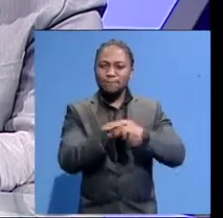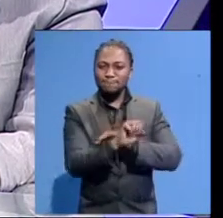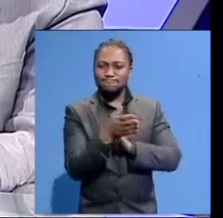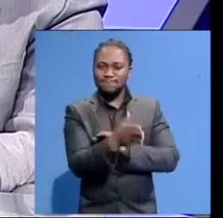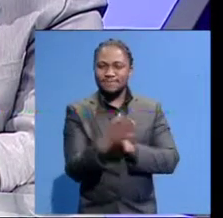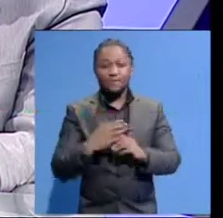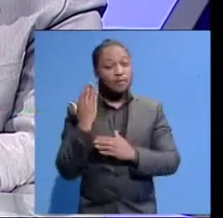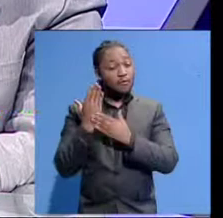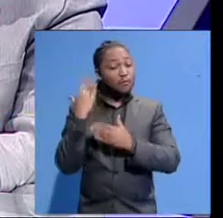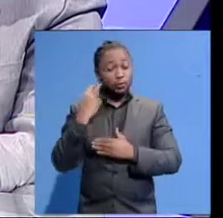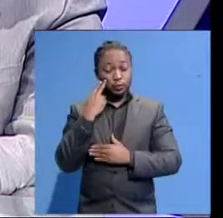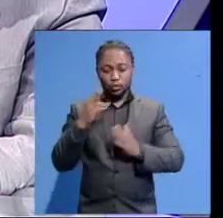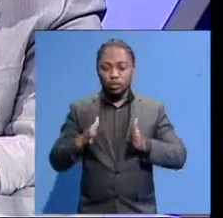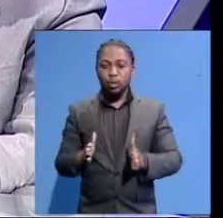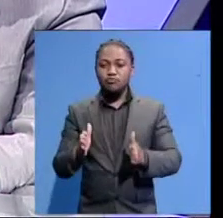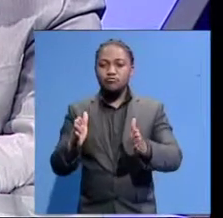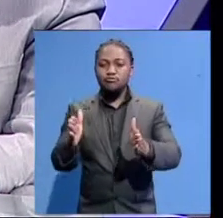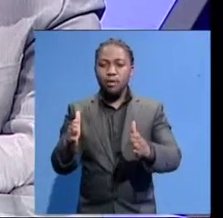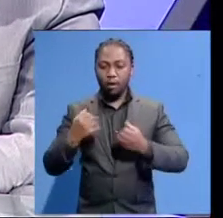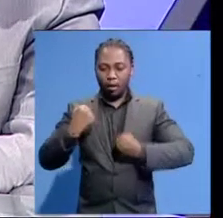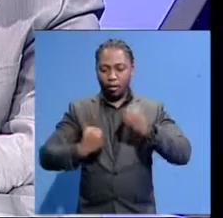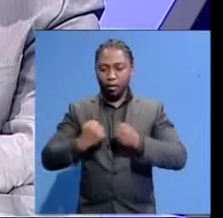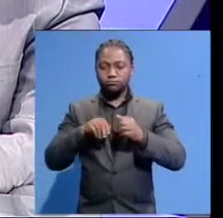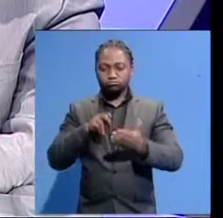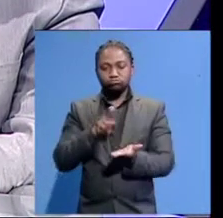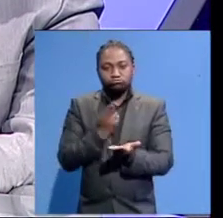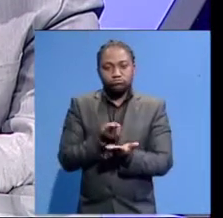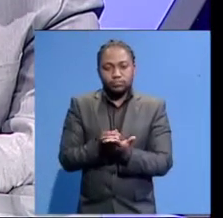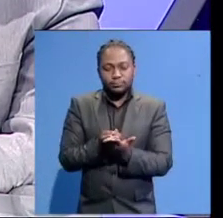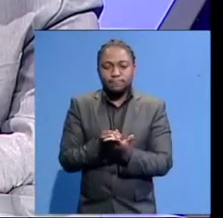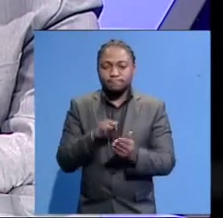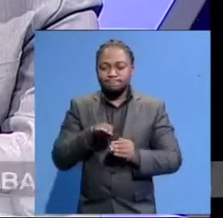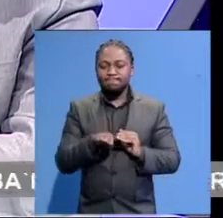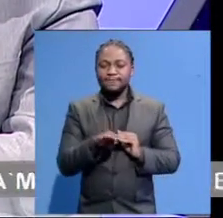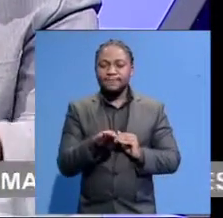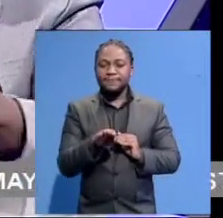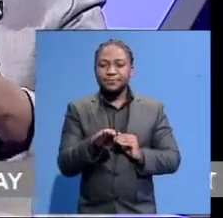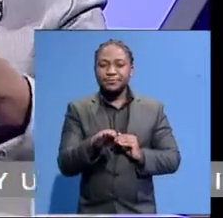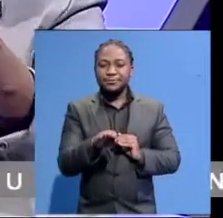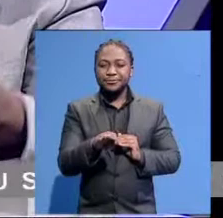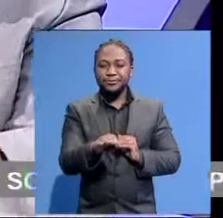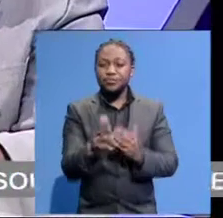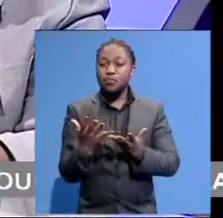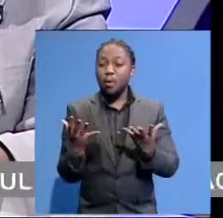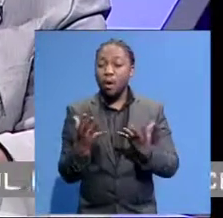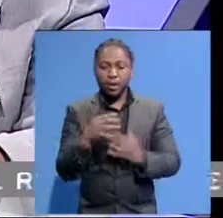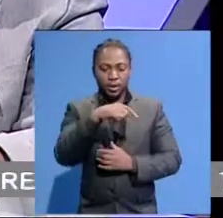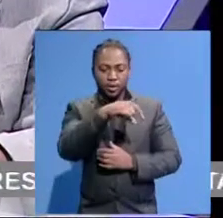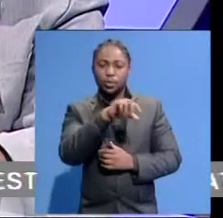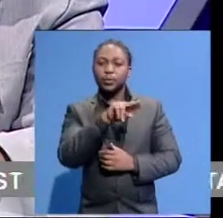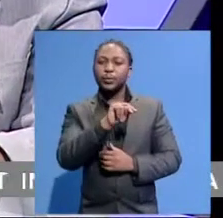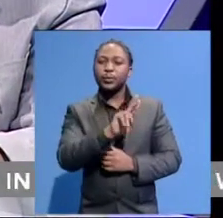driving down the road, taking his remains back to Kunu. And yet, so we'll, as a country, be giving him